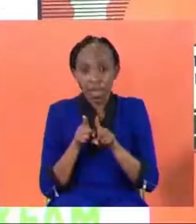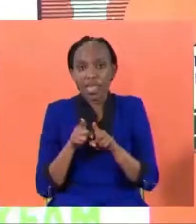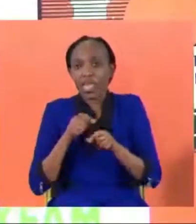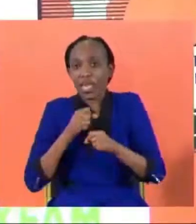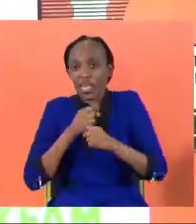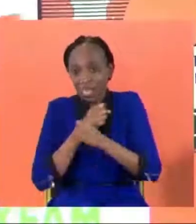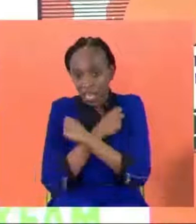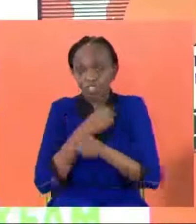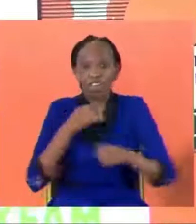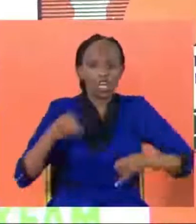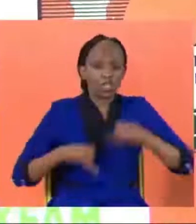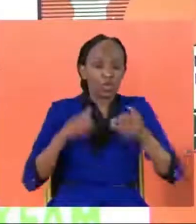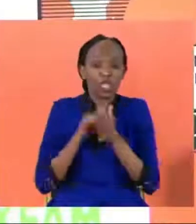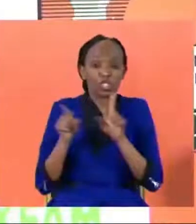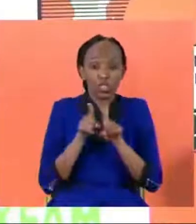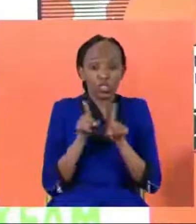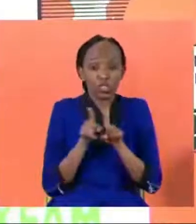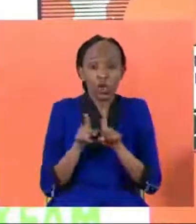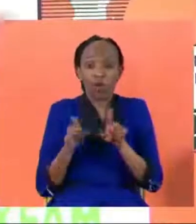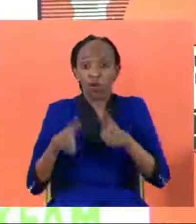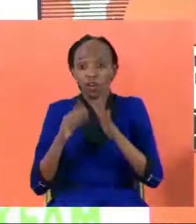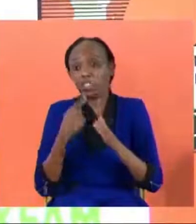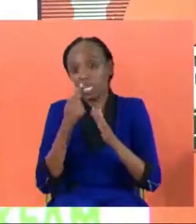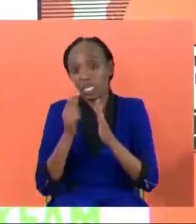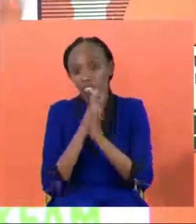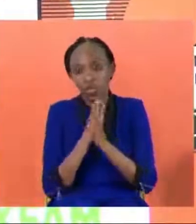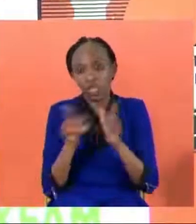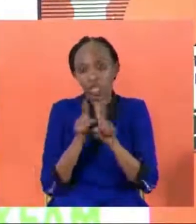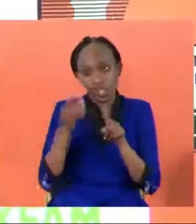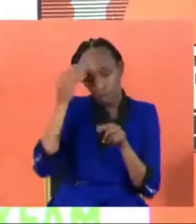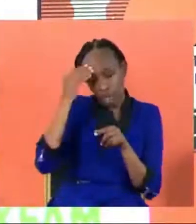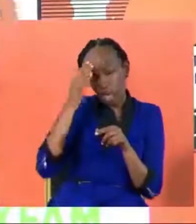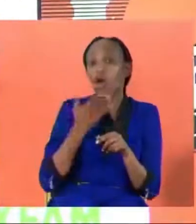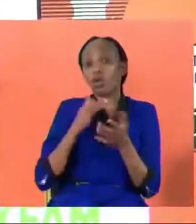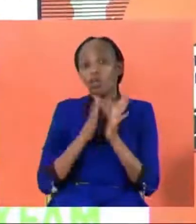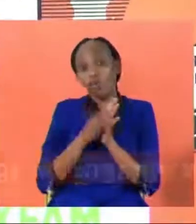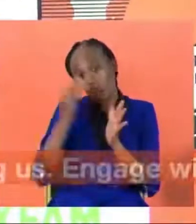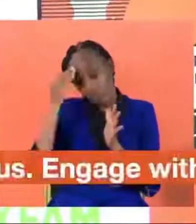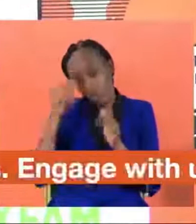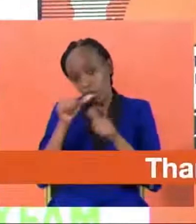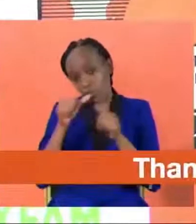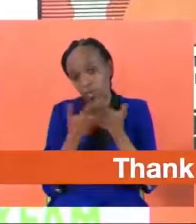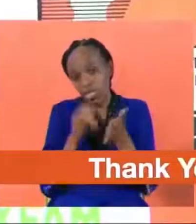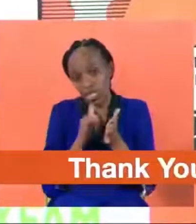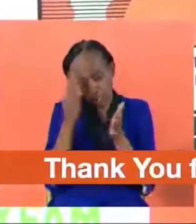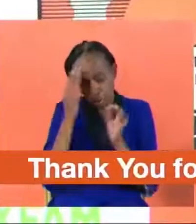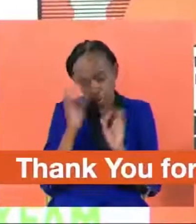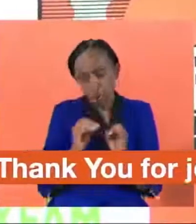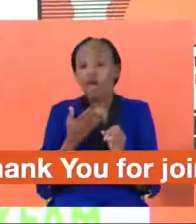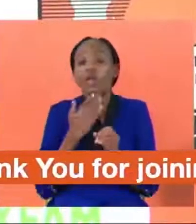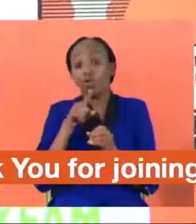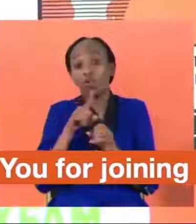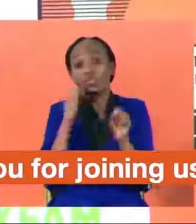and entertained. So that's also another medium of you telling stories. And educate me. I want to be educated about things that I don't know, and I want you to be